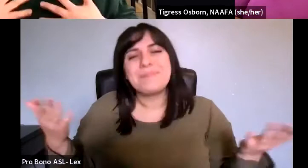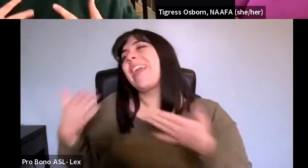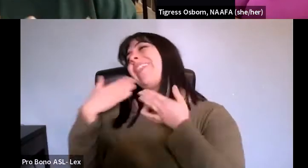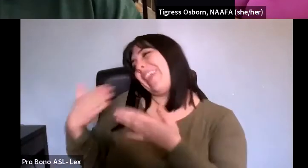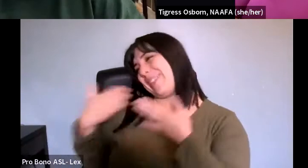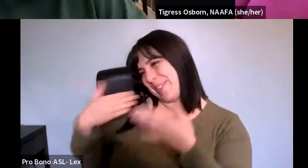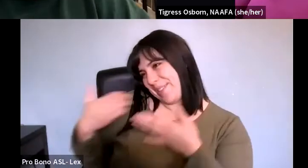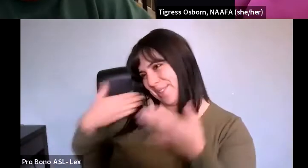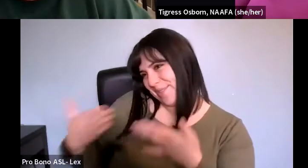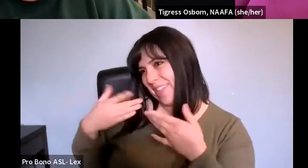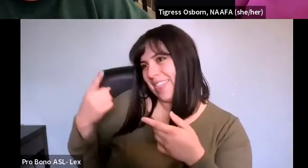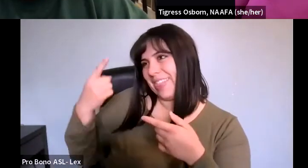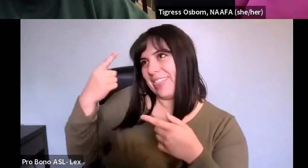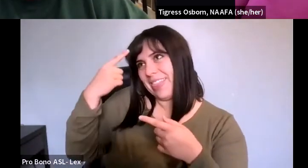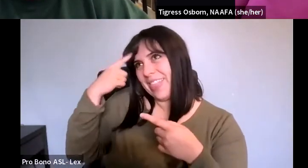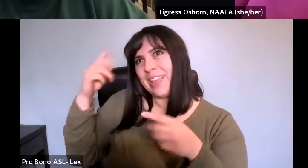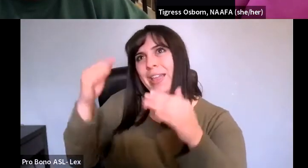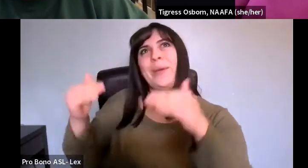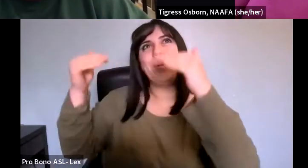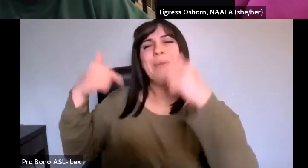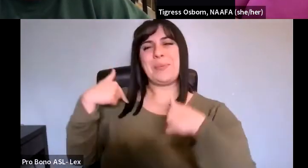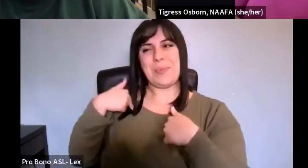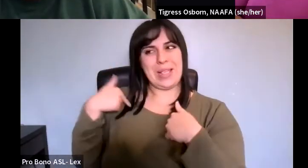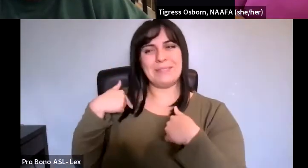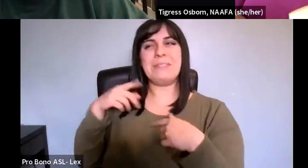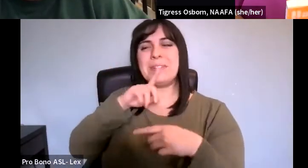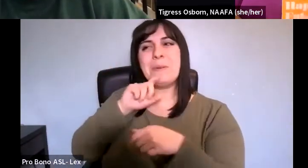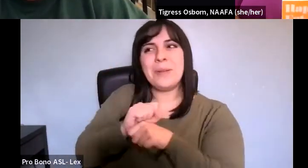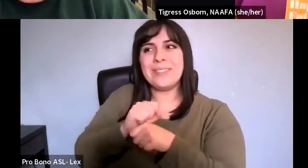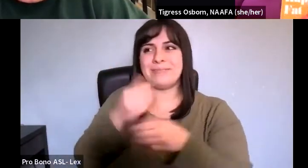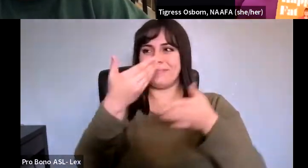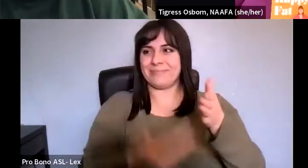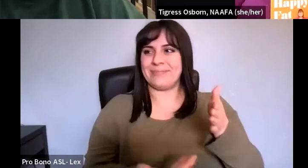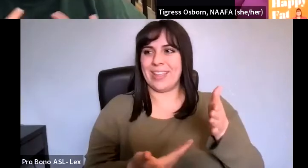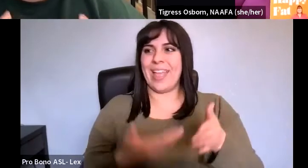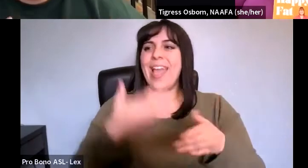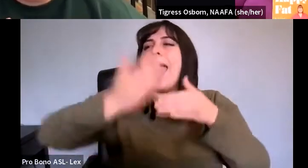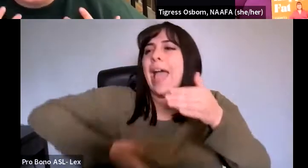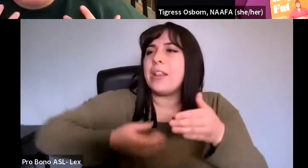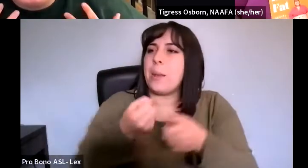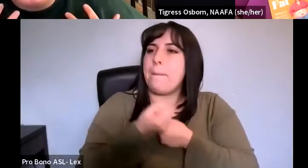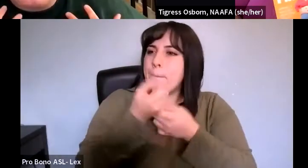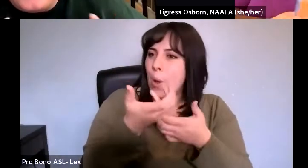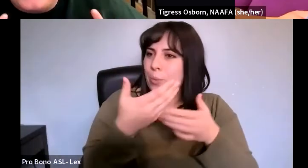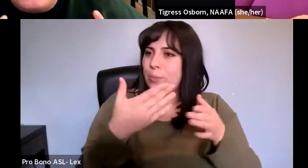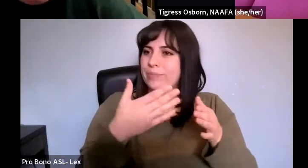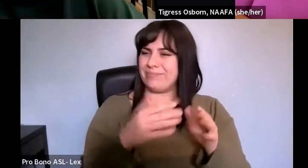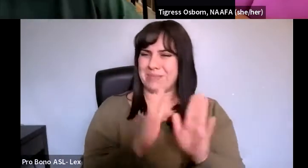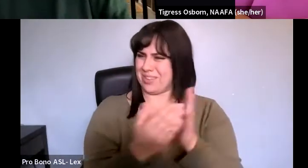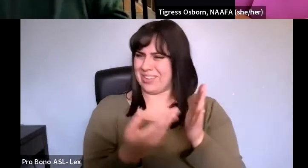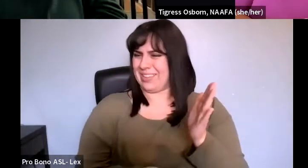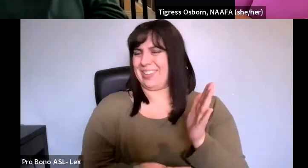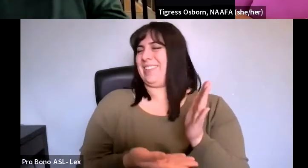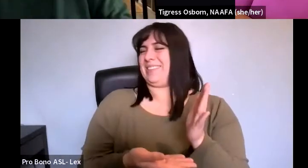Thank you for thinking more of me than me actually ending a book with a poem. Of course, I'm never going to end a book with a poem.